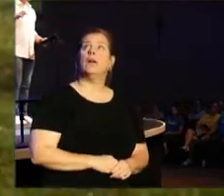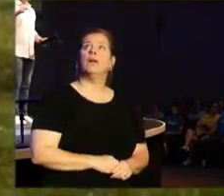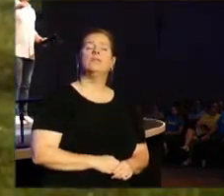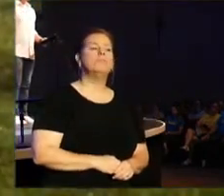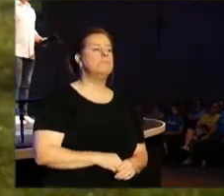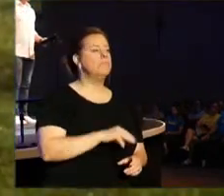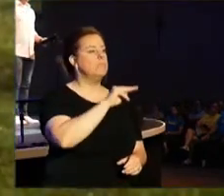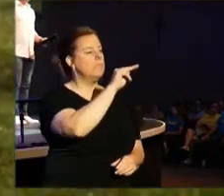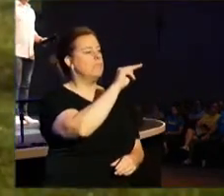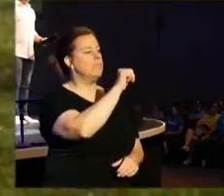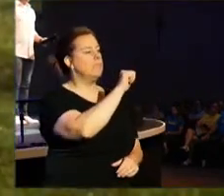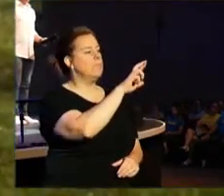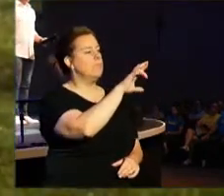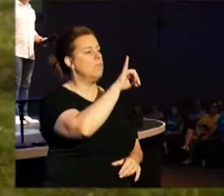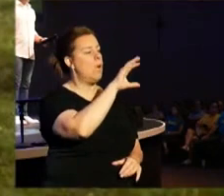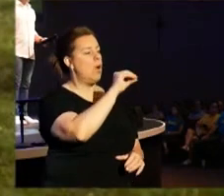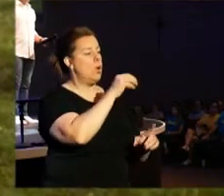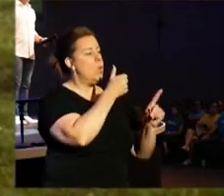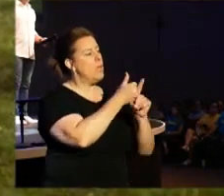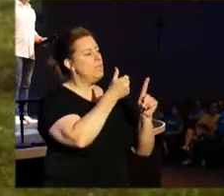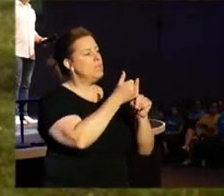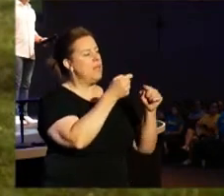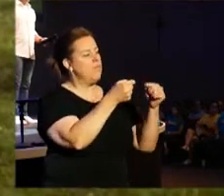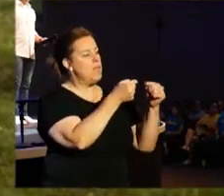Mario was the opponent.